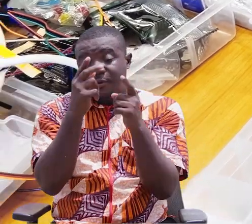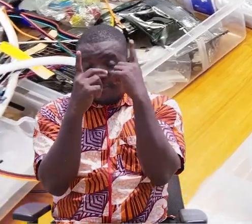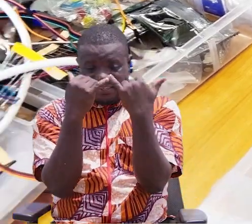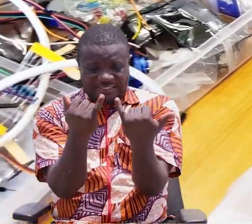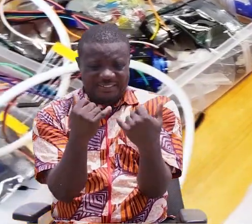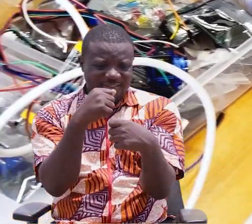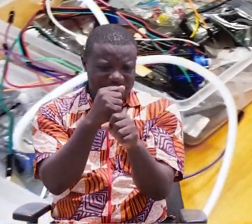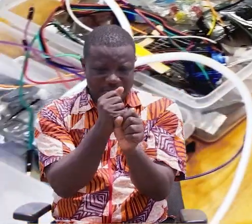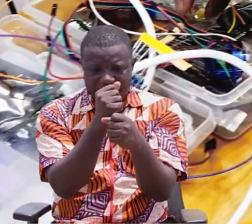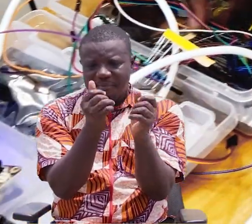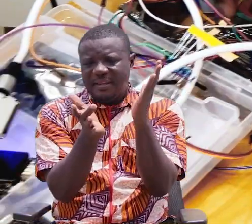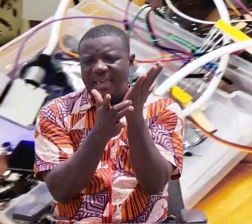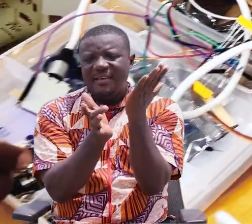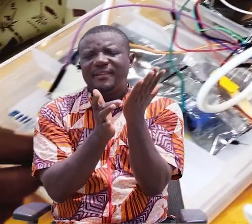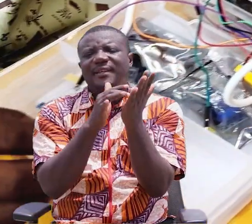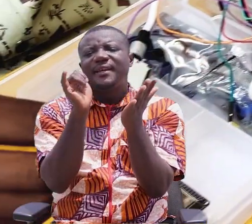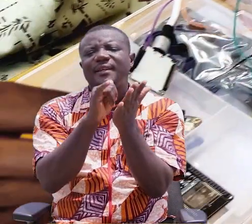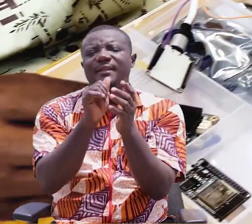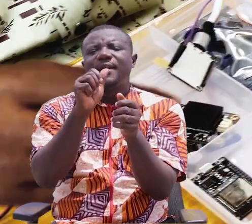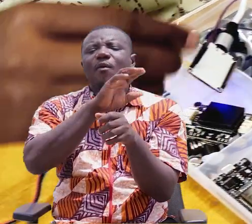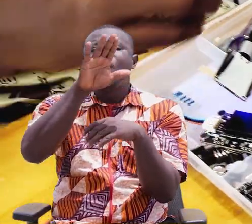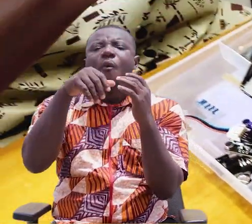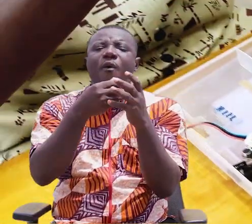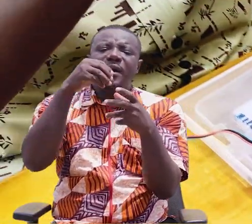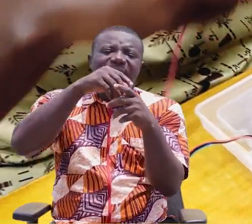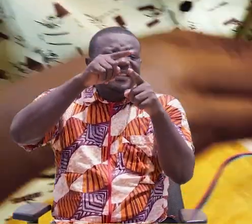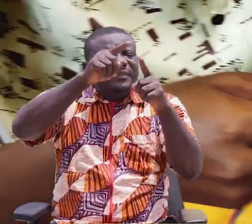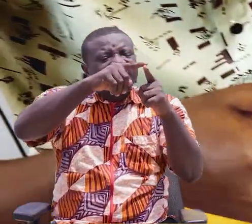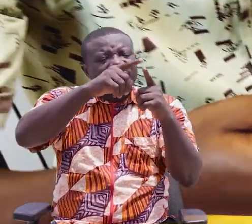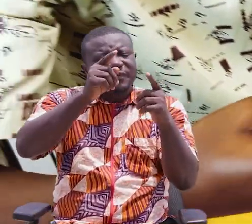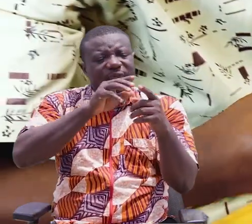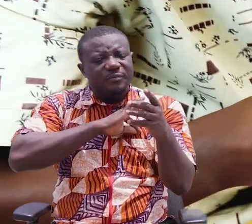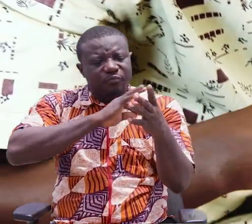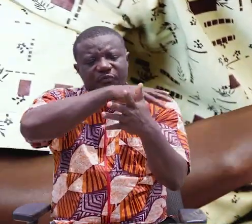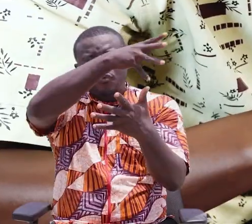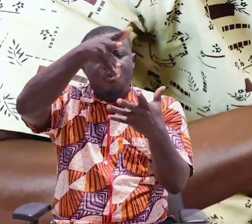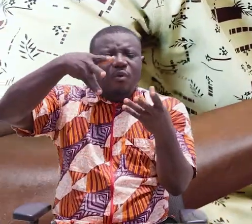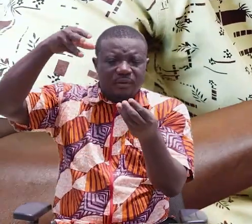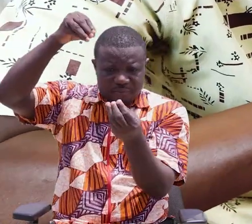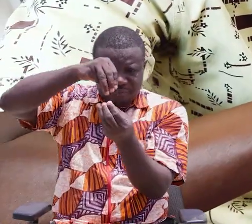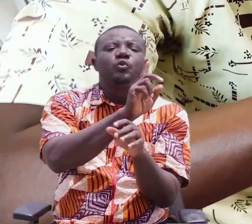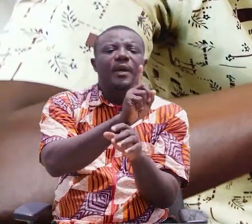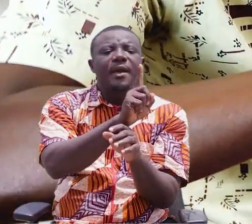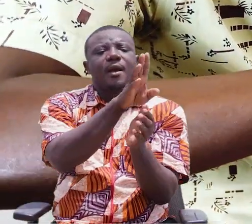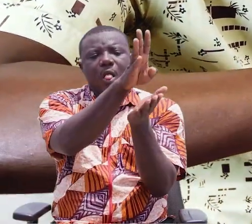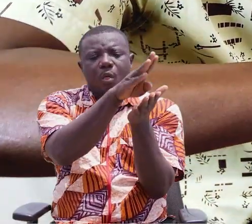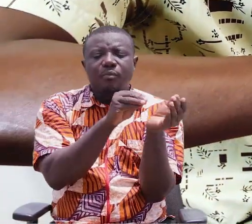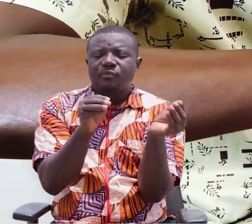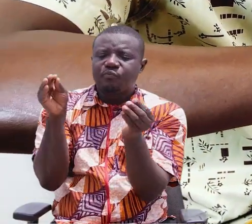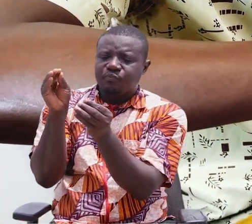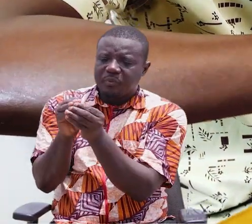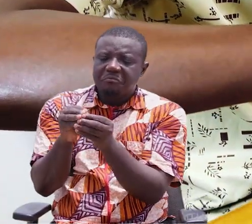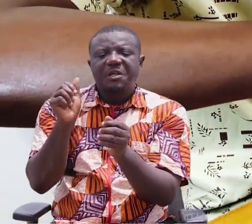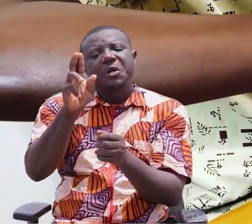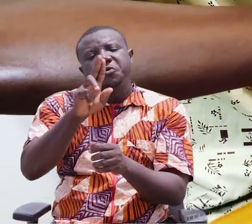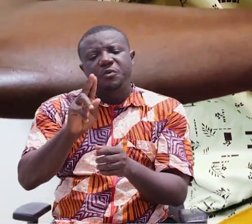our custom motherboard, which is going to integrate all the various features which our end users have given us the recommendation. They can have it handy in